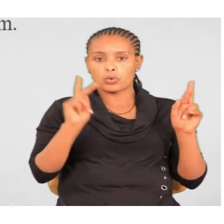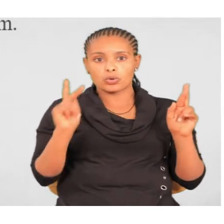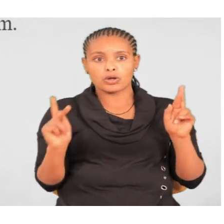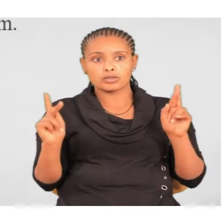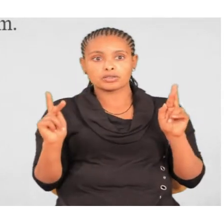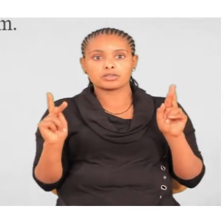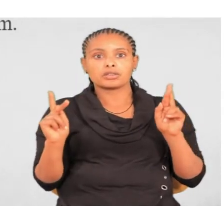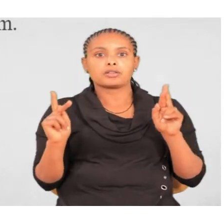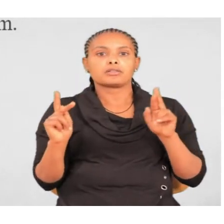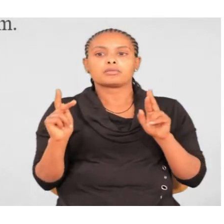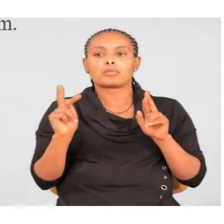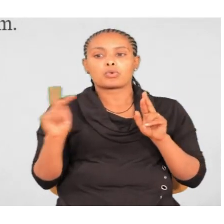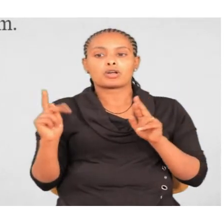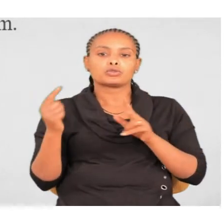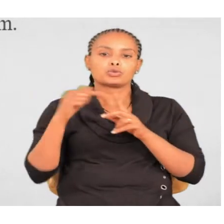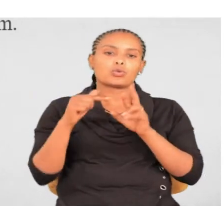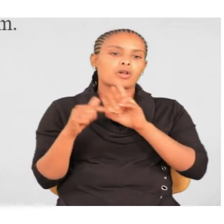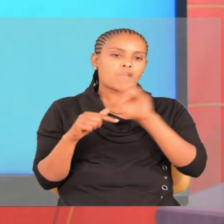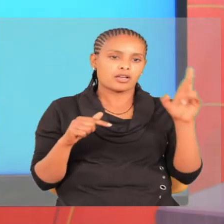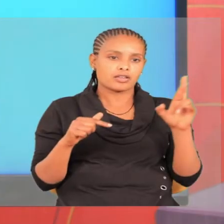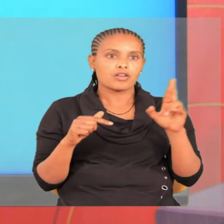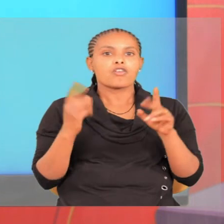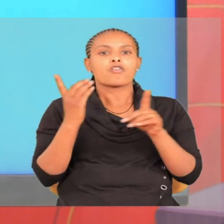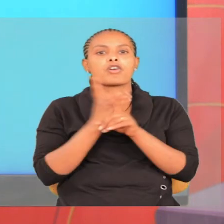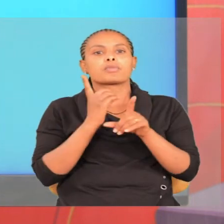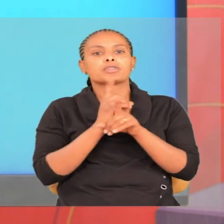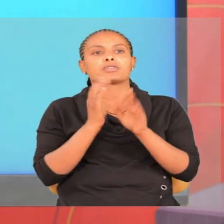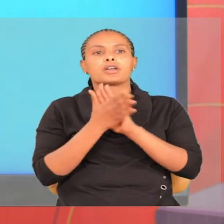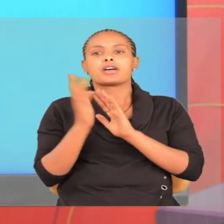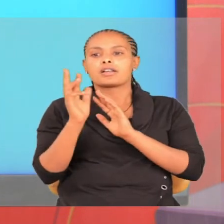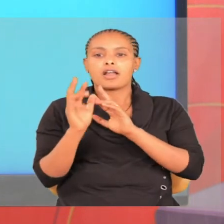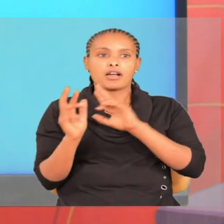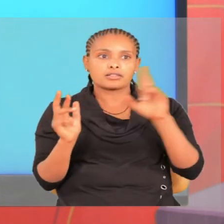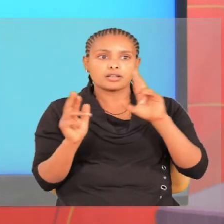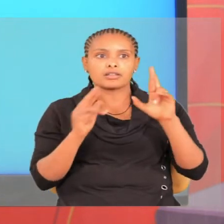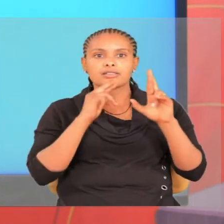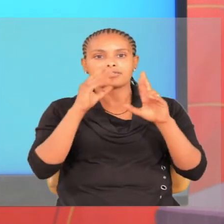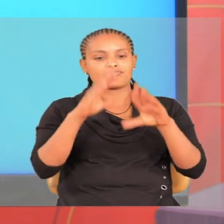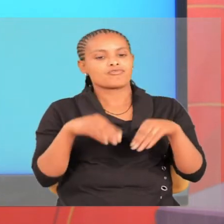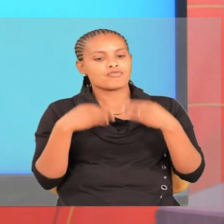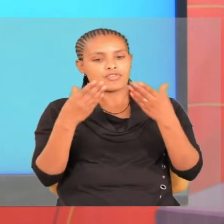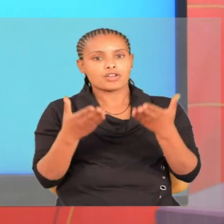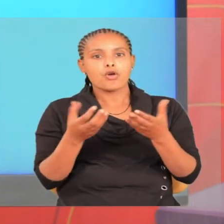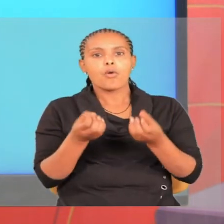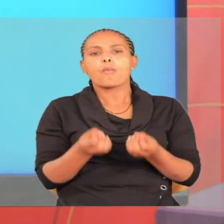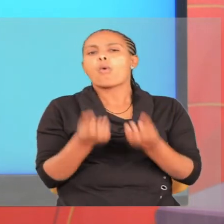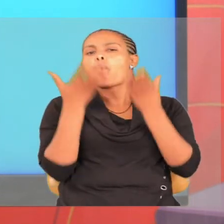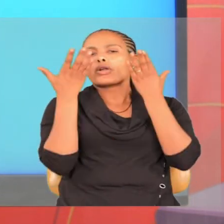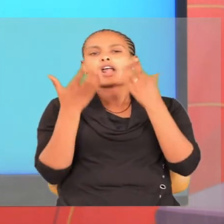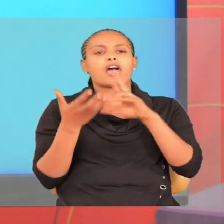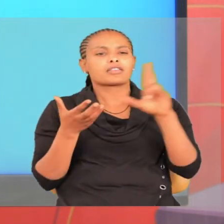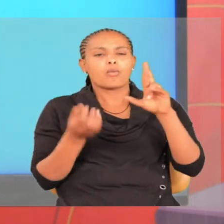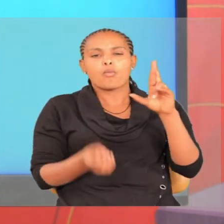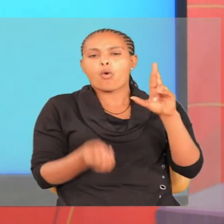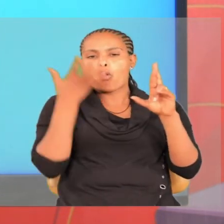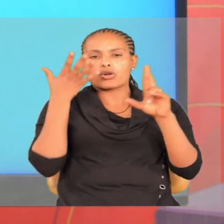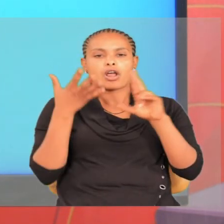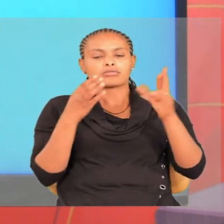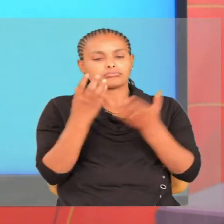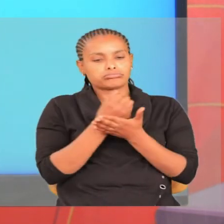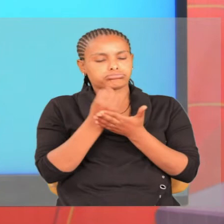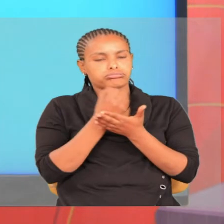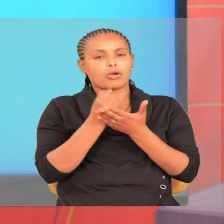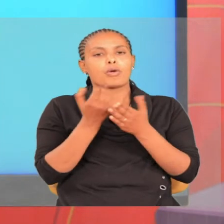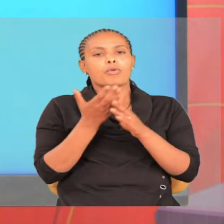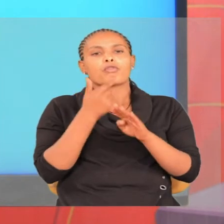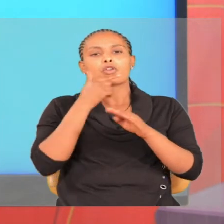the reactant. Formation of reactant is favored. More reactants are produced